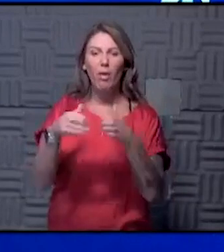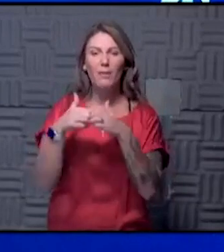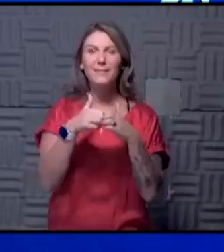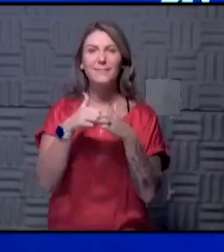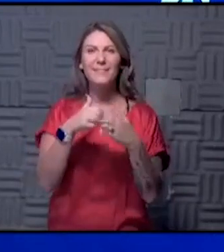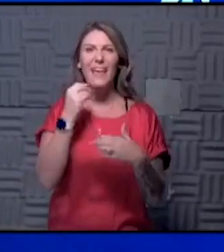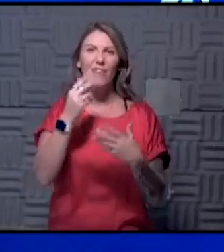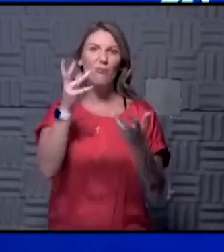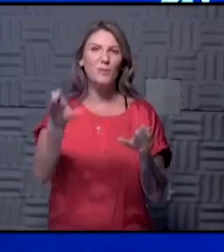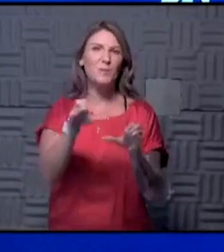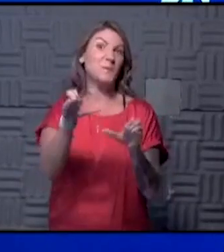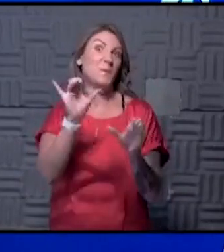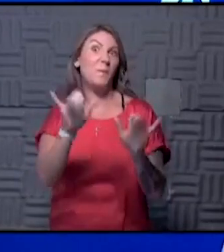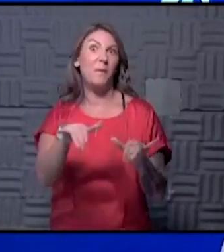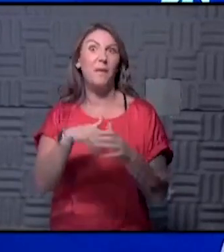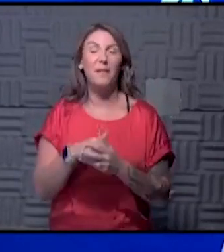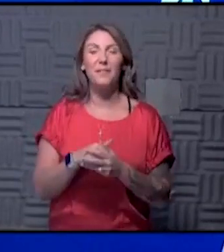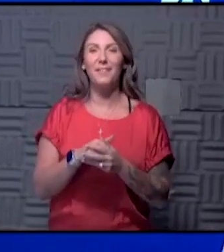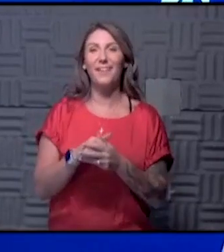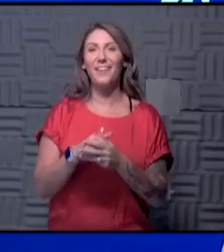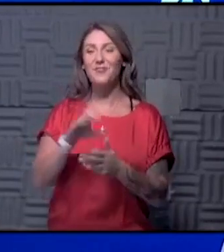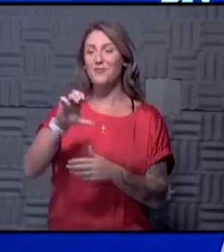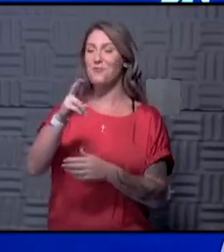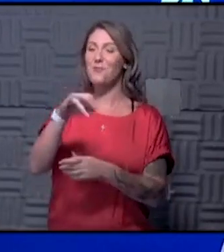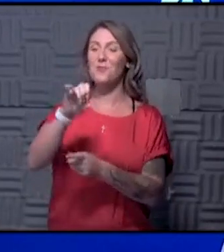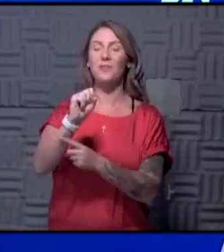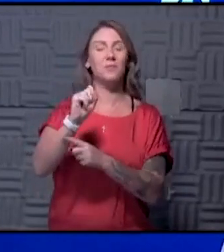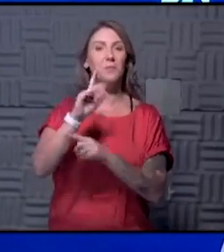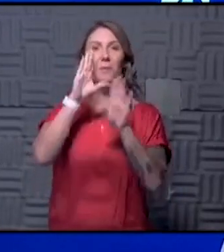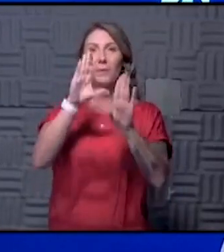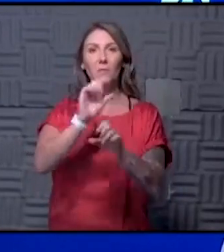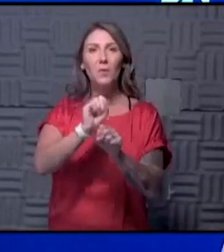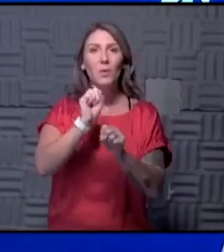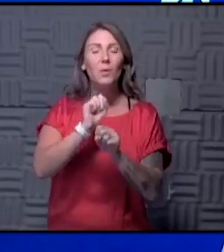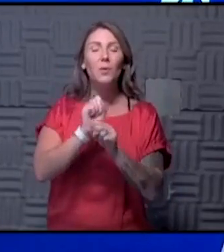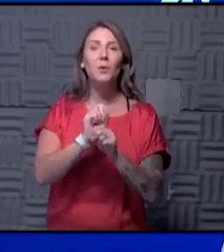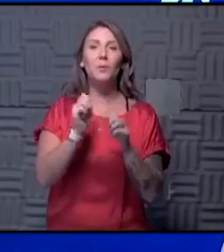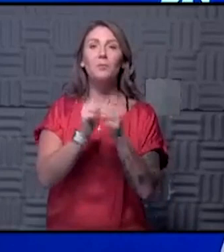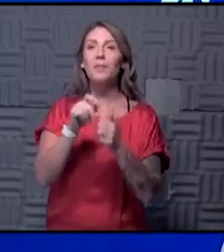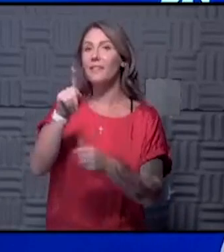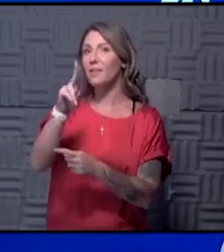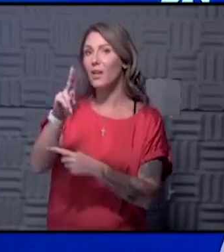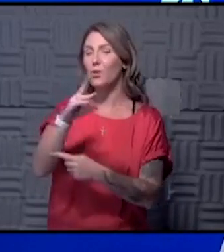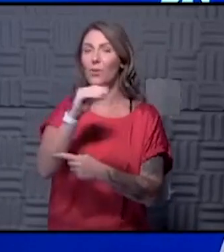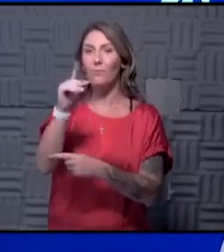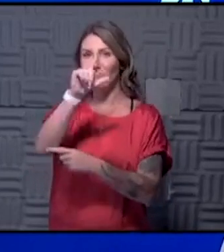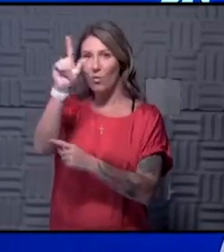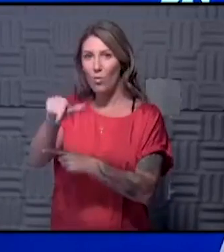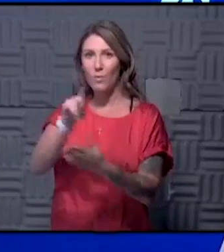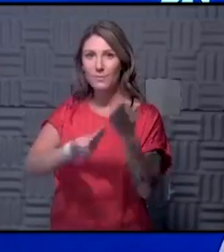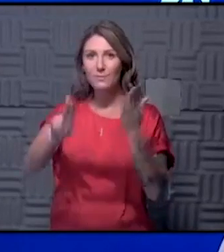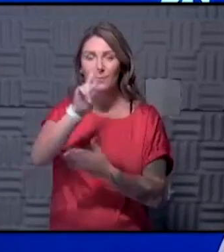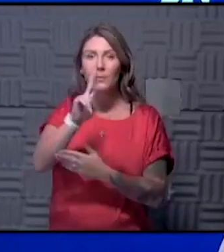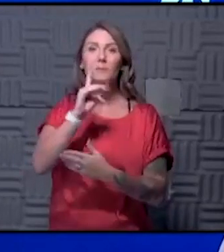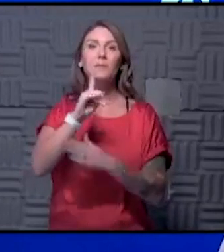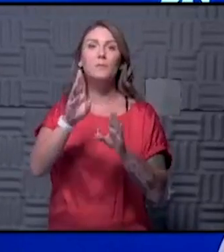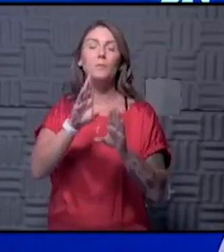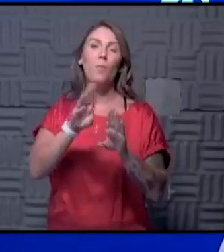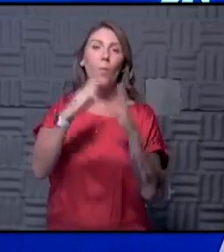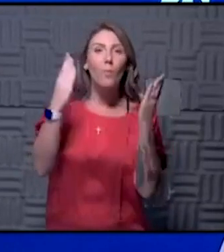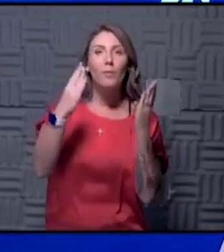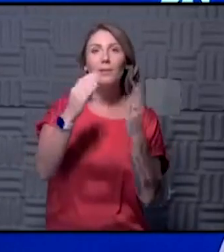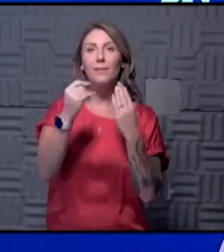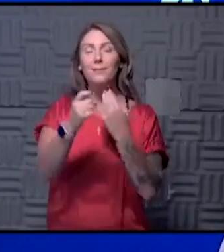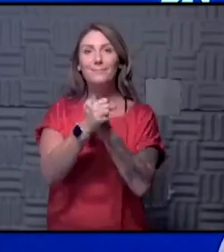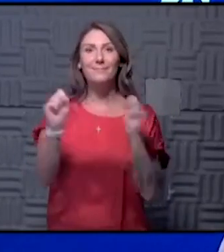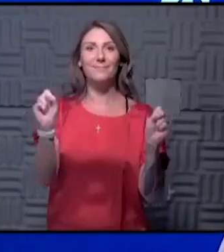things done. That's Chris Wilson. And Chris has done enormous work for us, working with KU and Lawrence to keep the campus safe and reopening. And boy, I think these